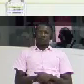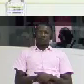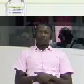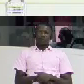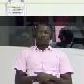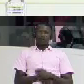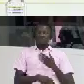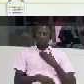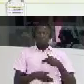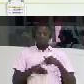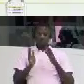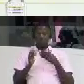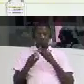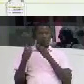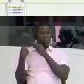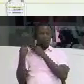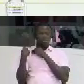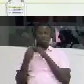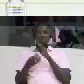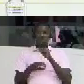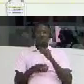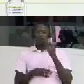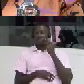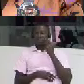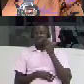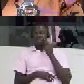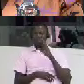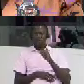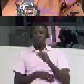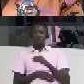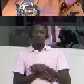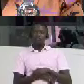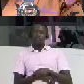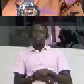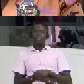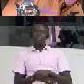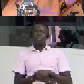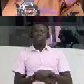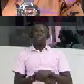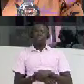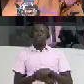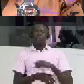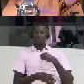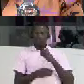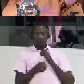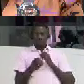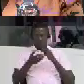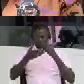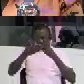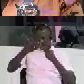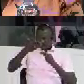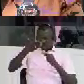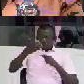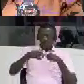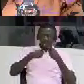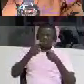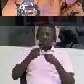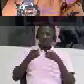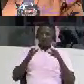That was the way I operated. I just want to go over some details relating to